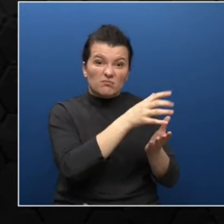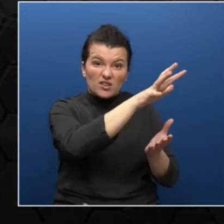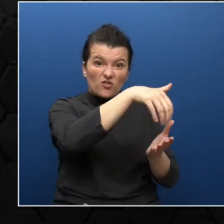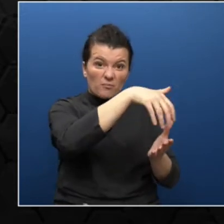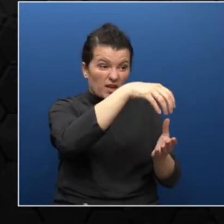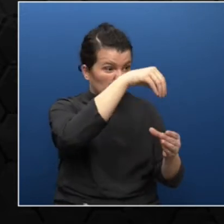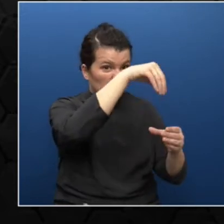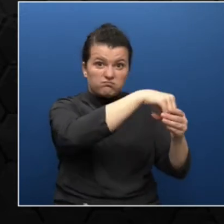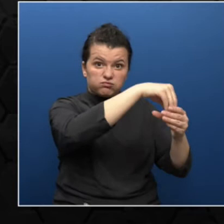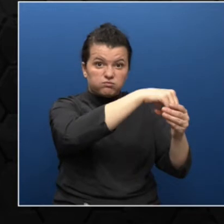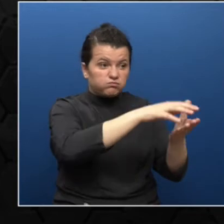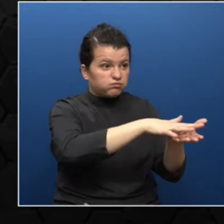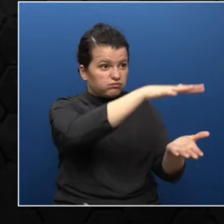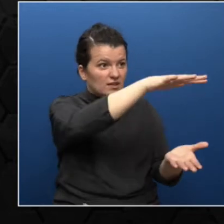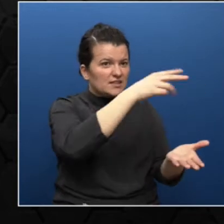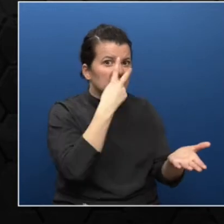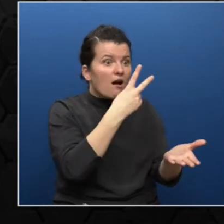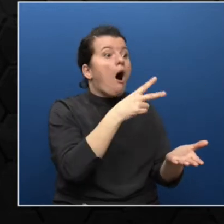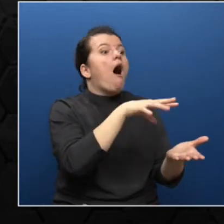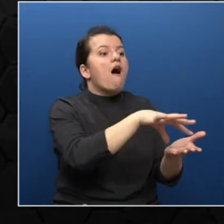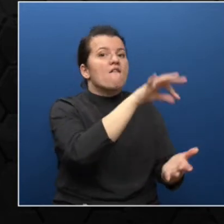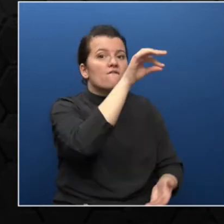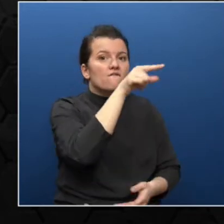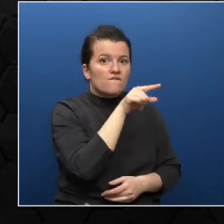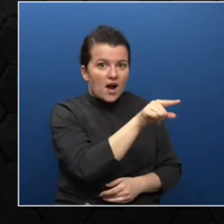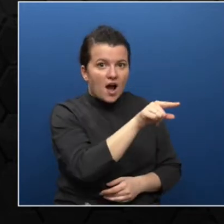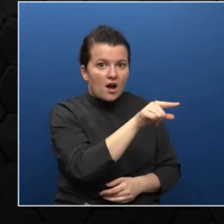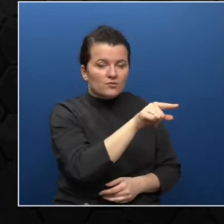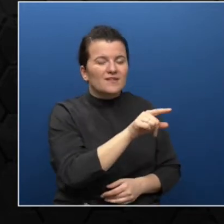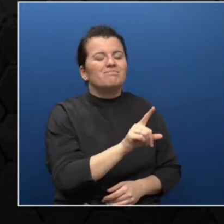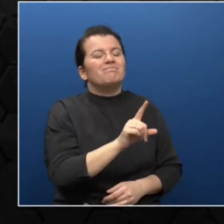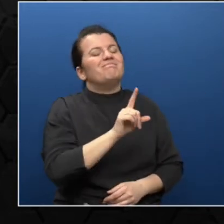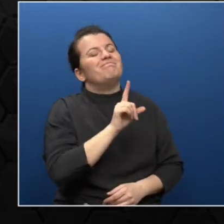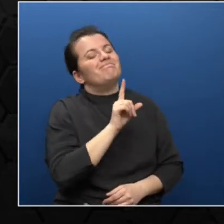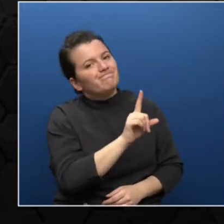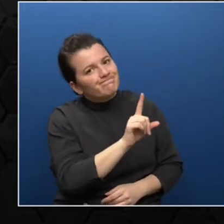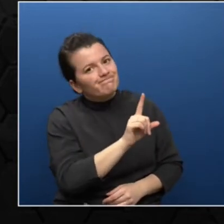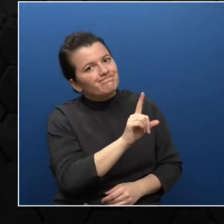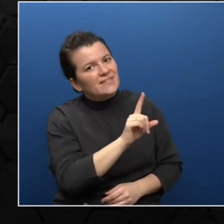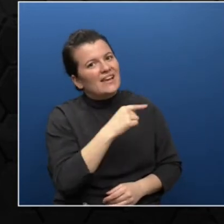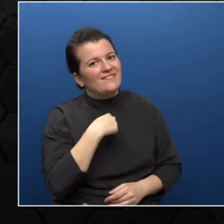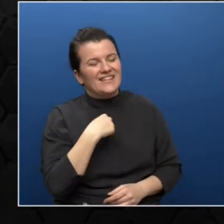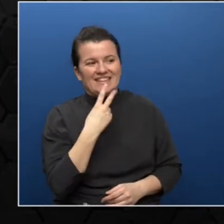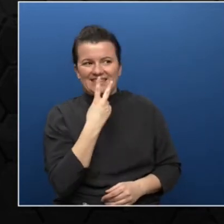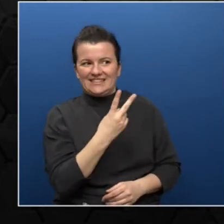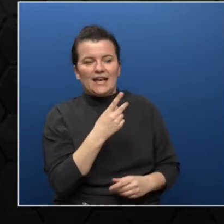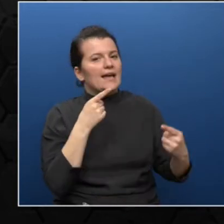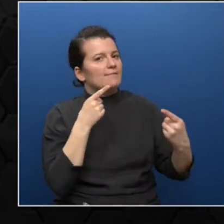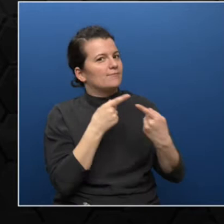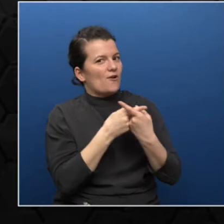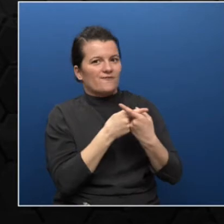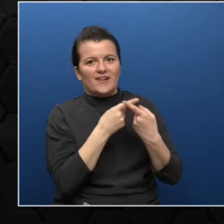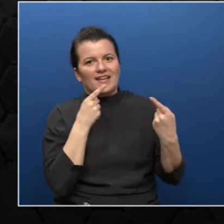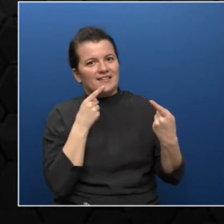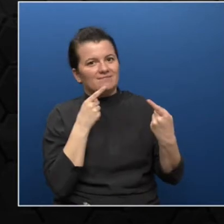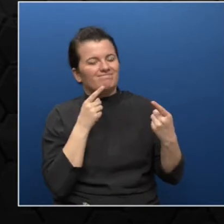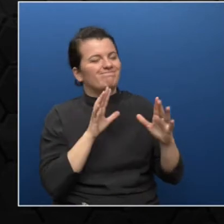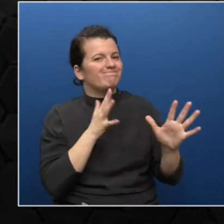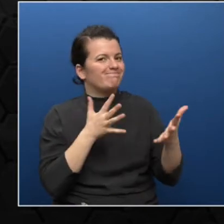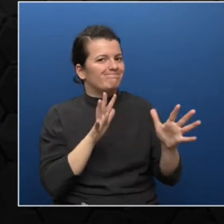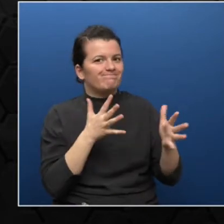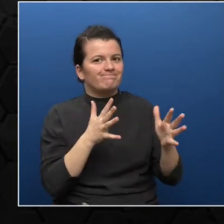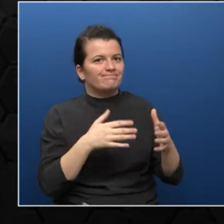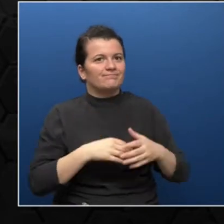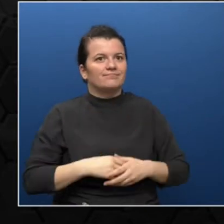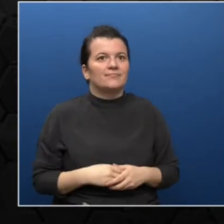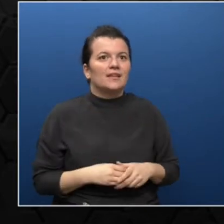this particular project, but we had some conflict with it, and my colleague McKenna